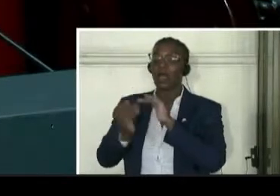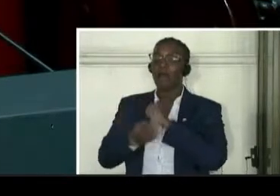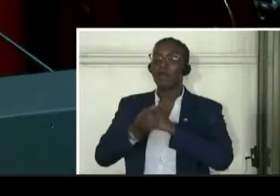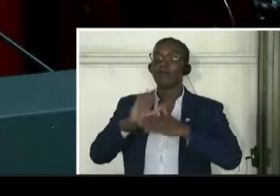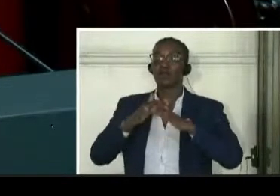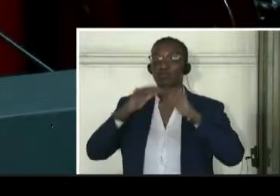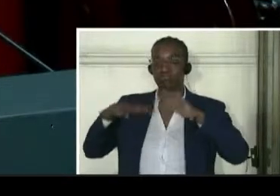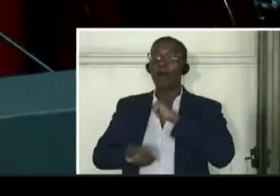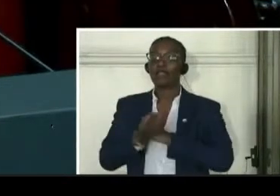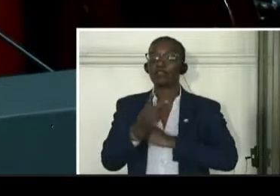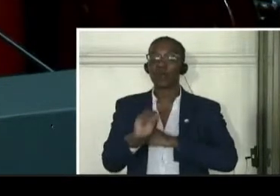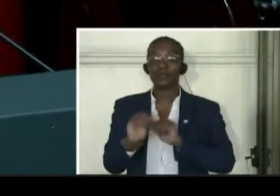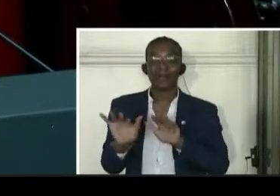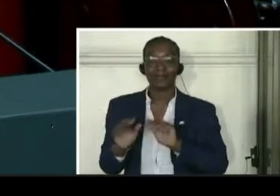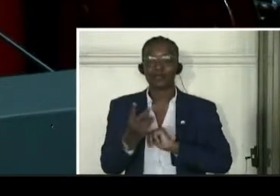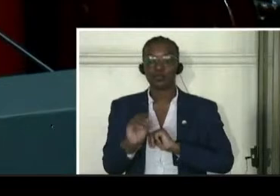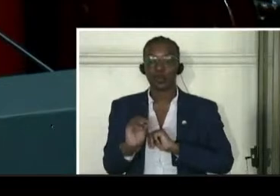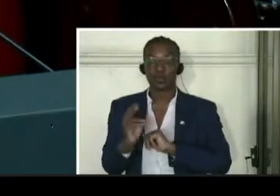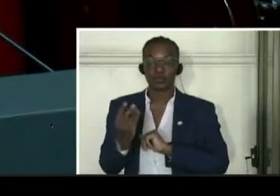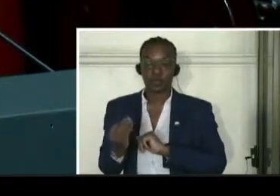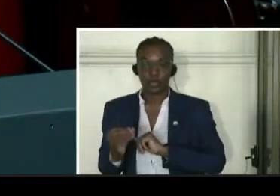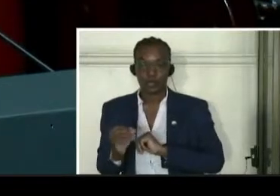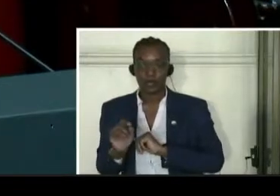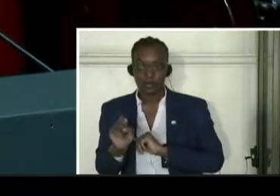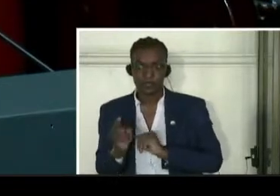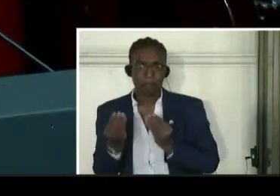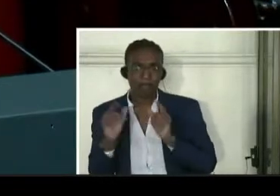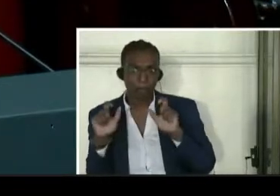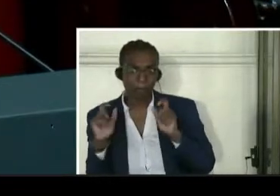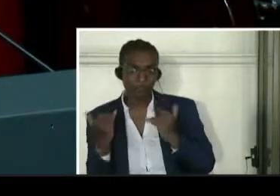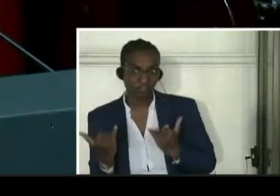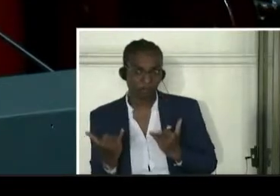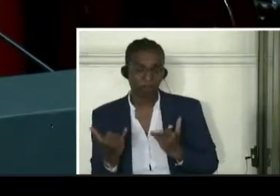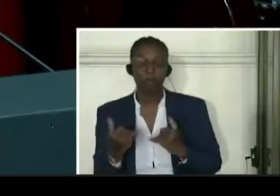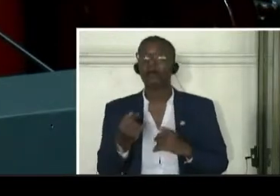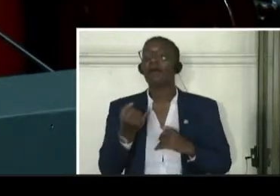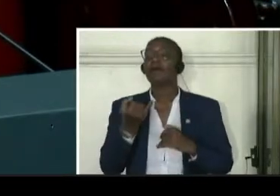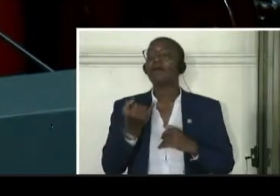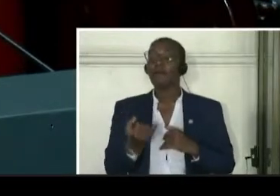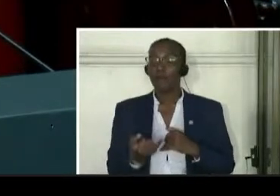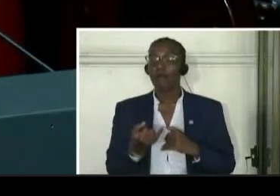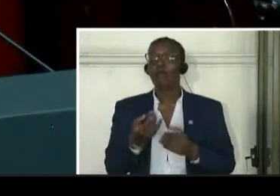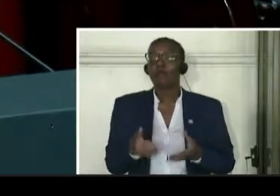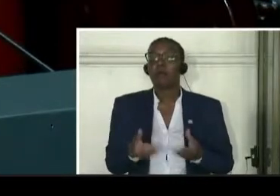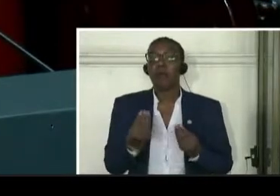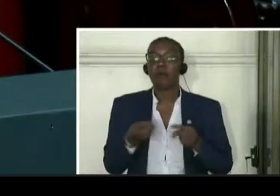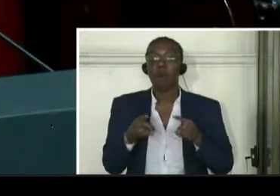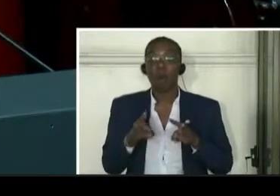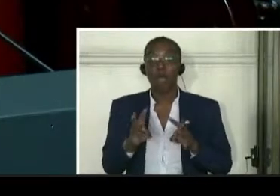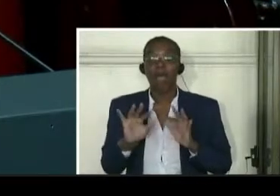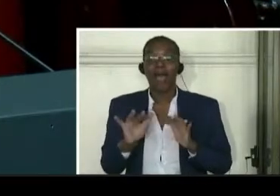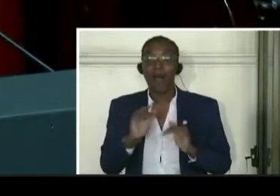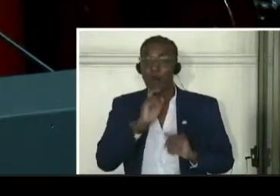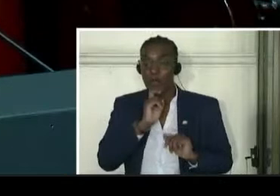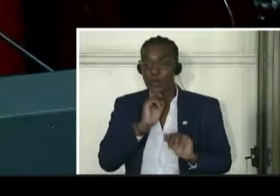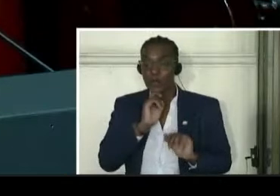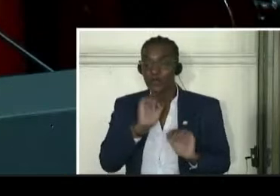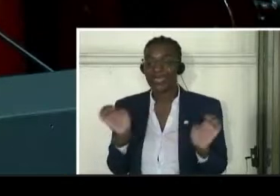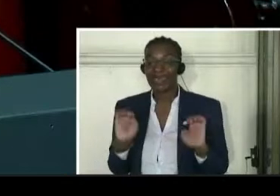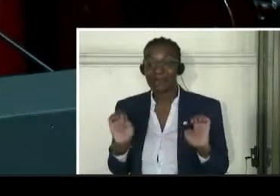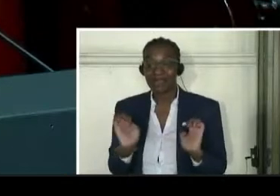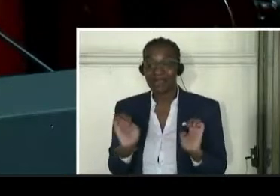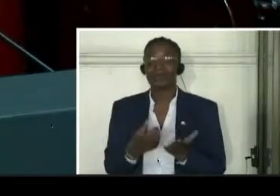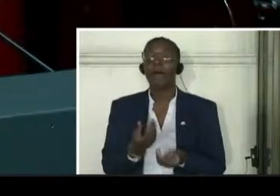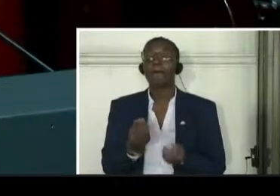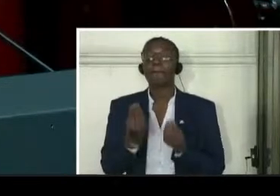place in 2019 and 2020. You get the picture. We really have to find ways to spend emergency funds during